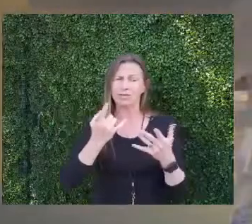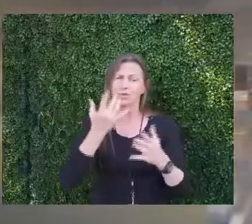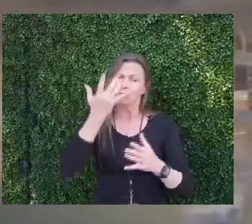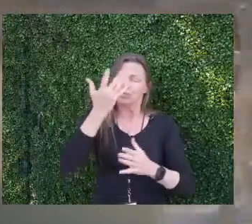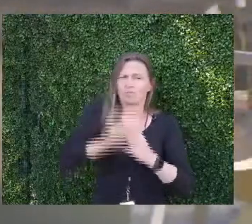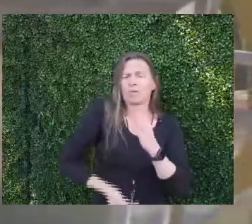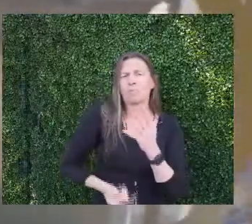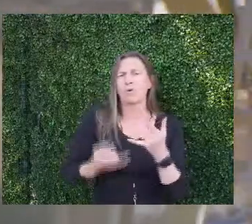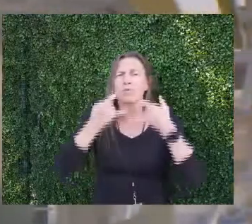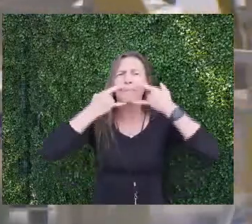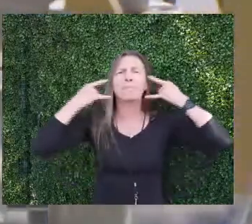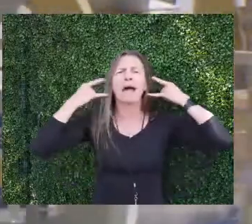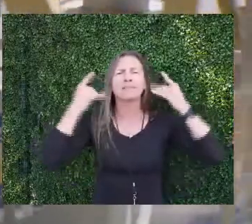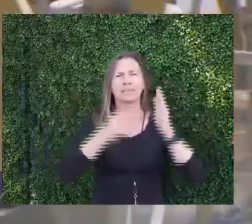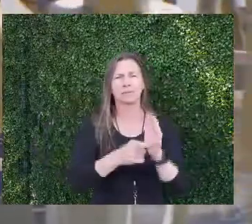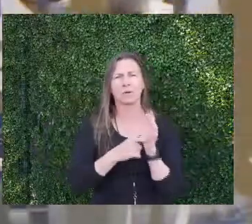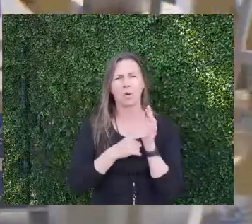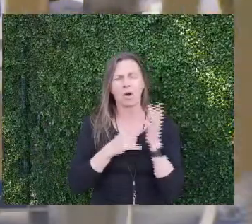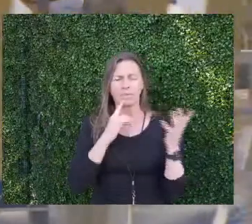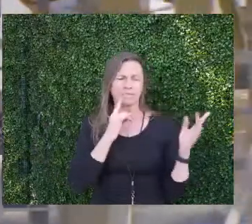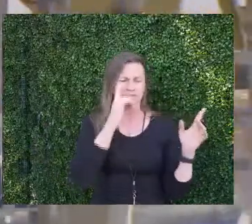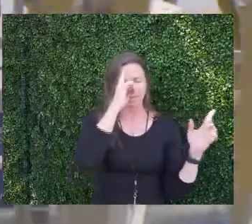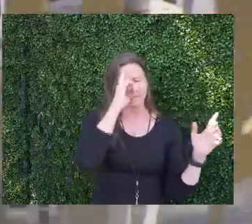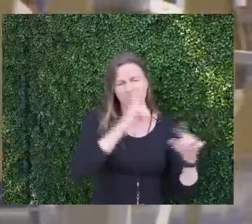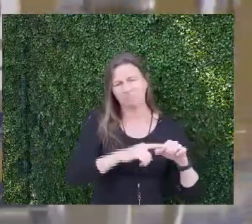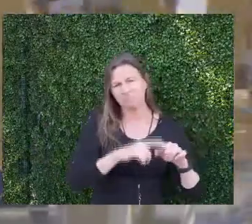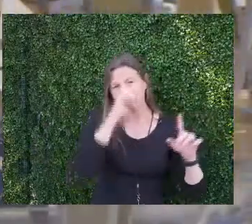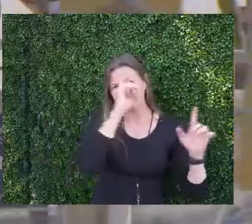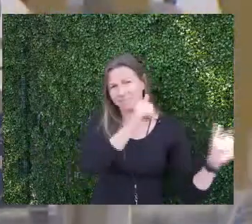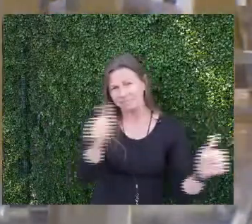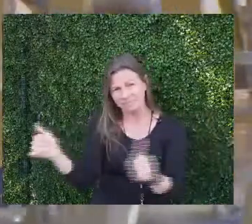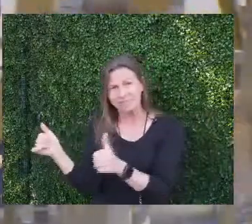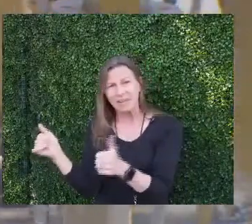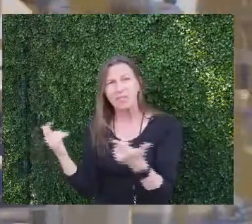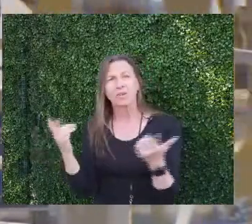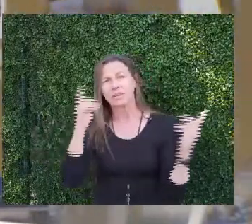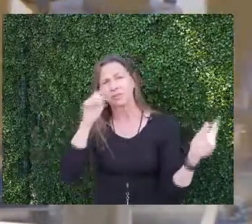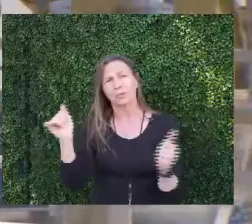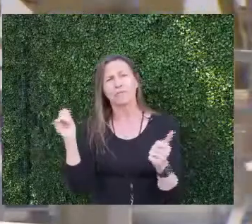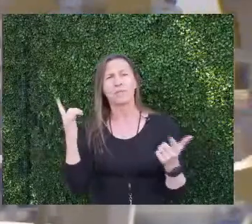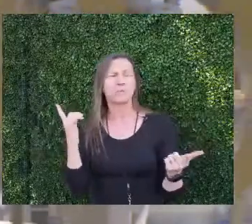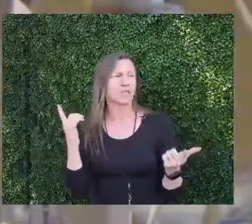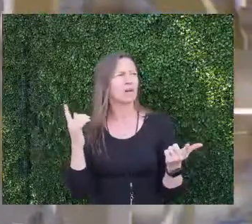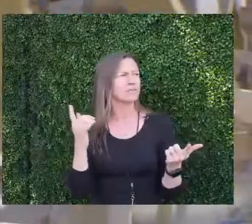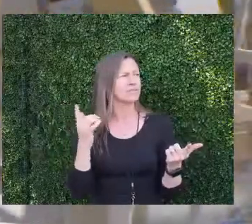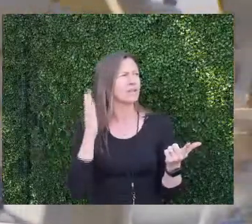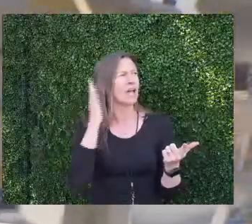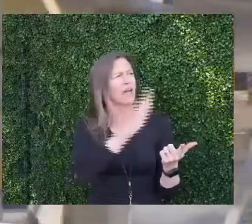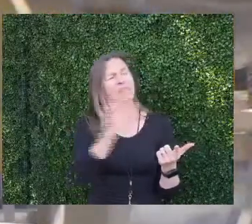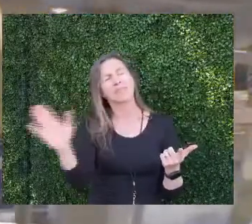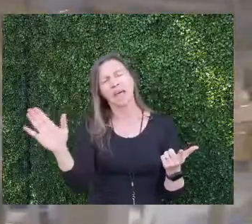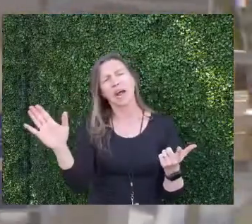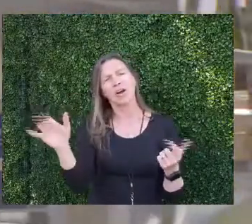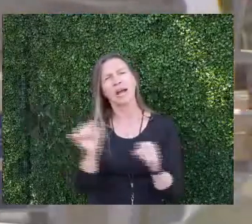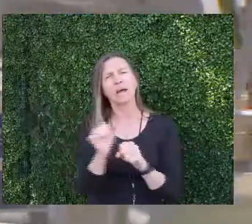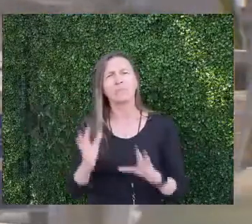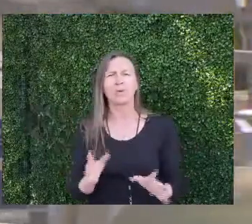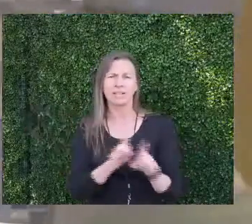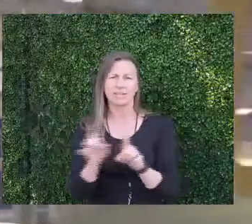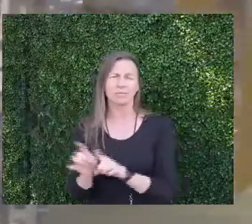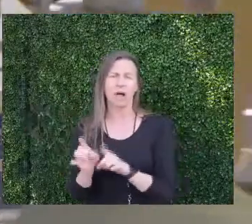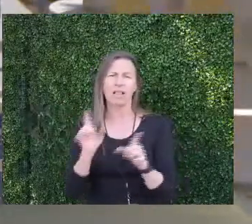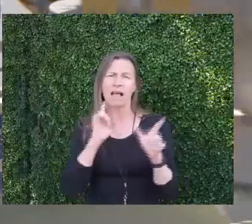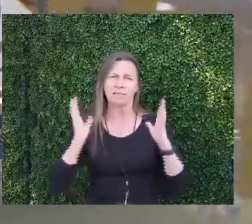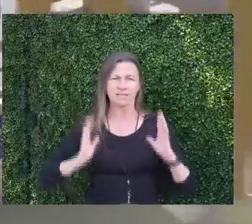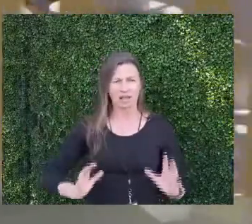right opportunity as private enterprises to make that determination for themselves and their employees as well as